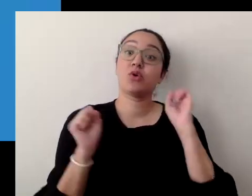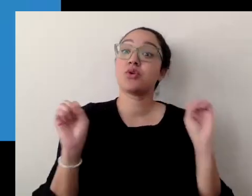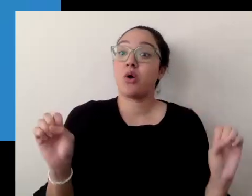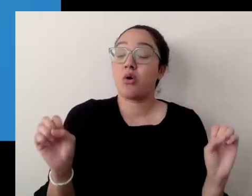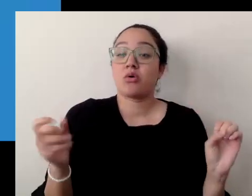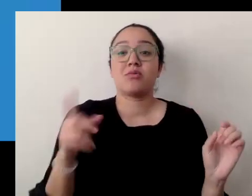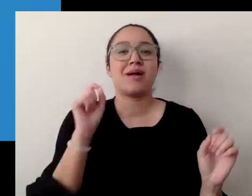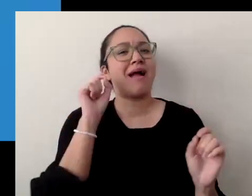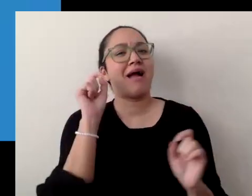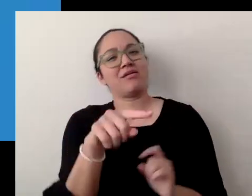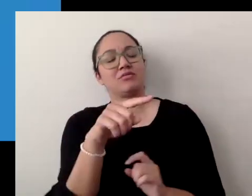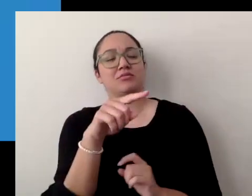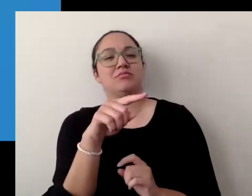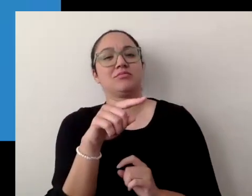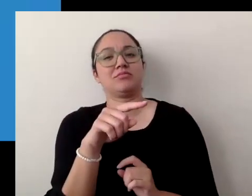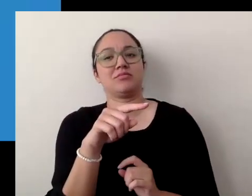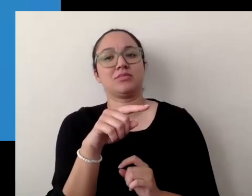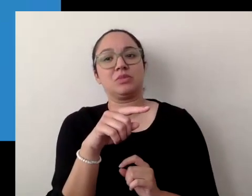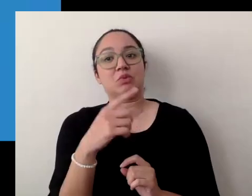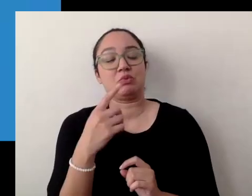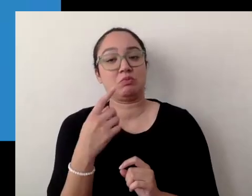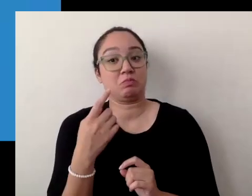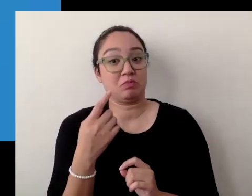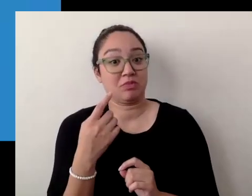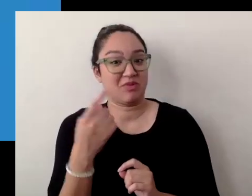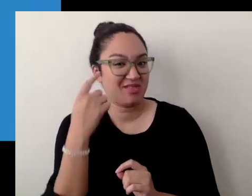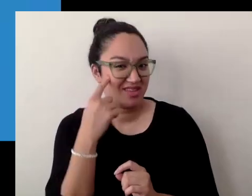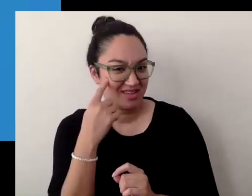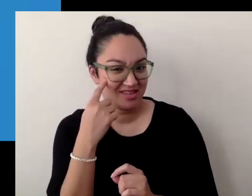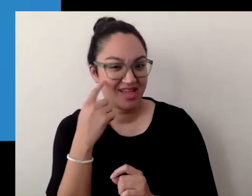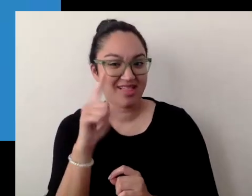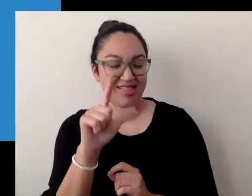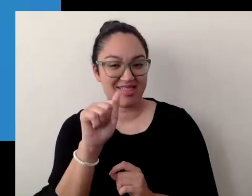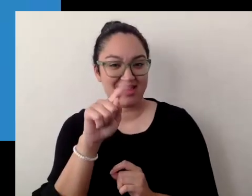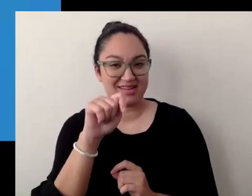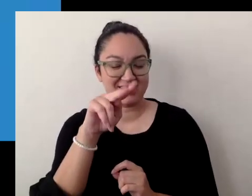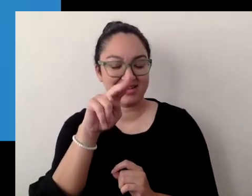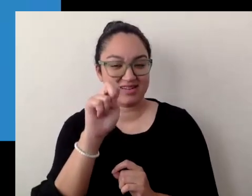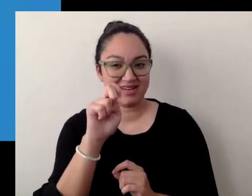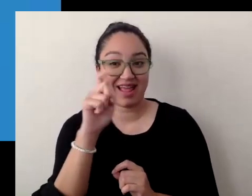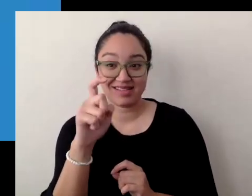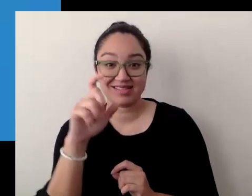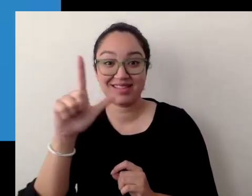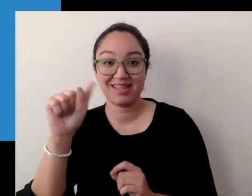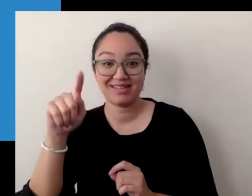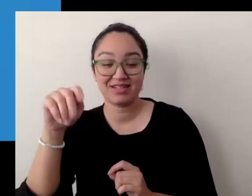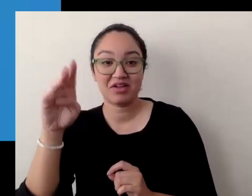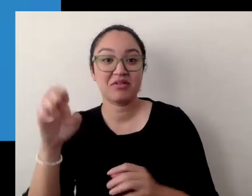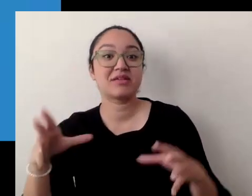So we asked the question, do you think that the term Latinx, Latine are acceptable synonyms for